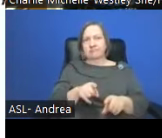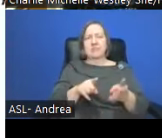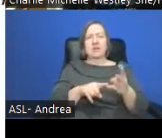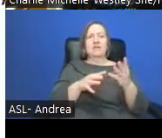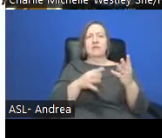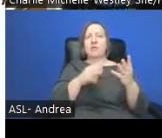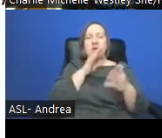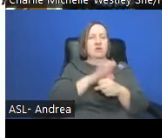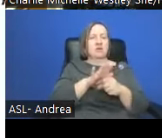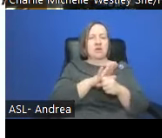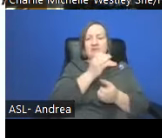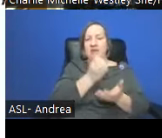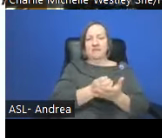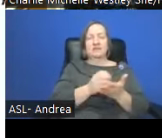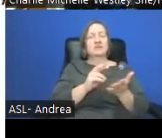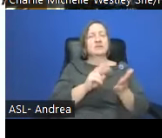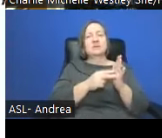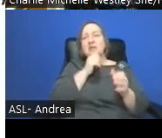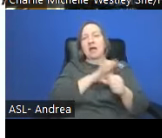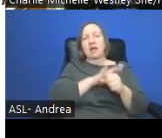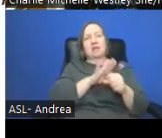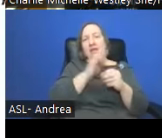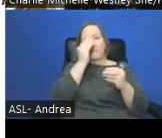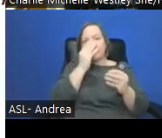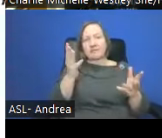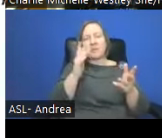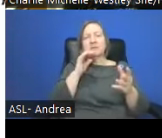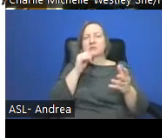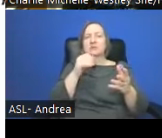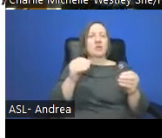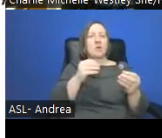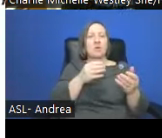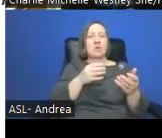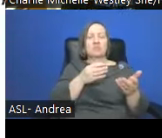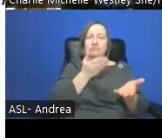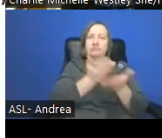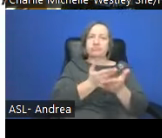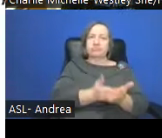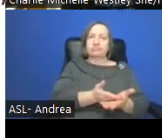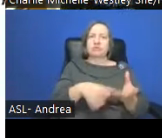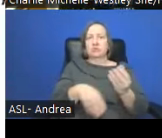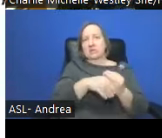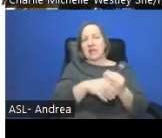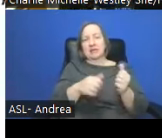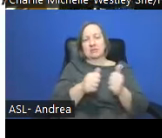insufficient evidence, meaning there's not enough information or evidence to attach any of the other